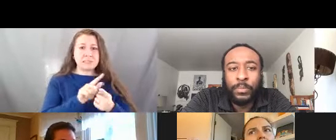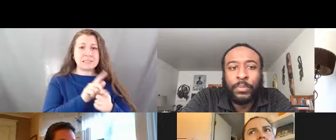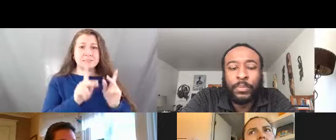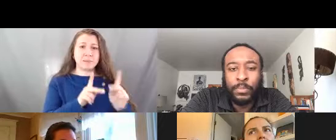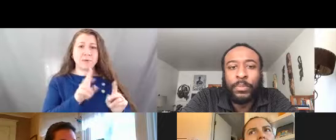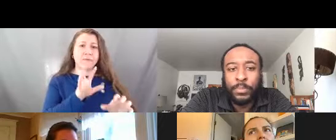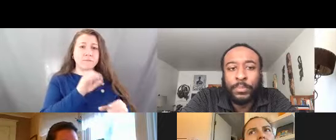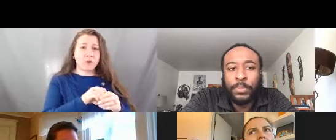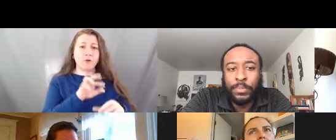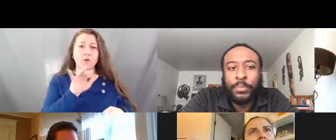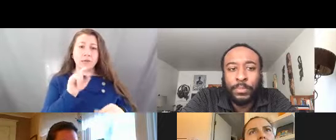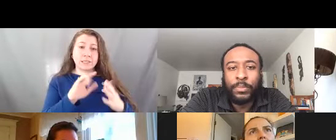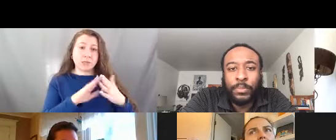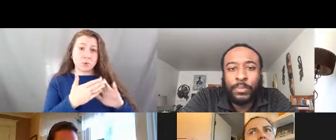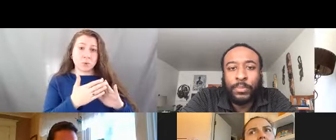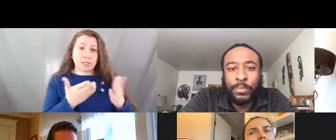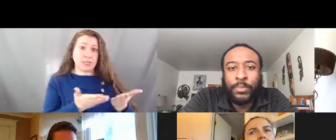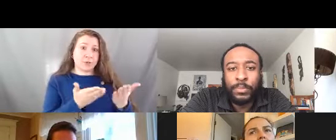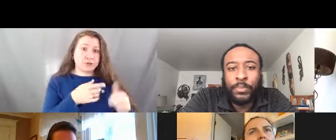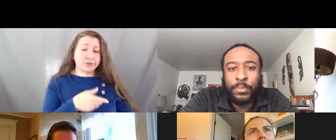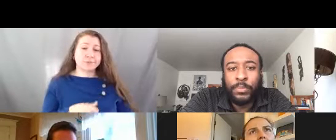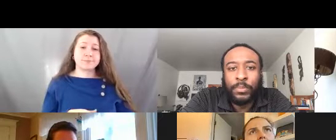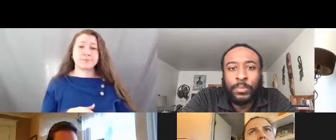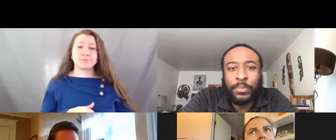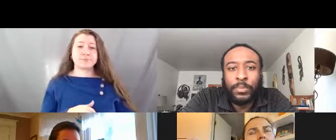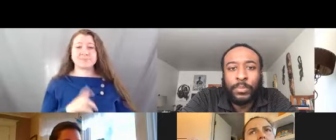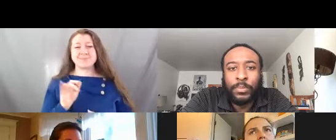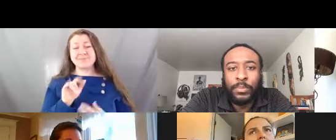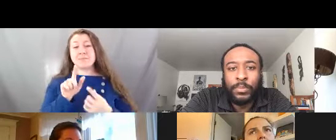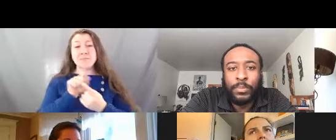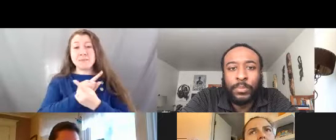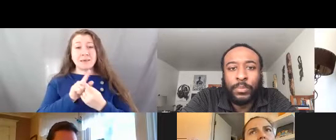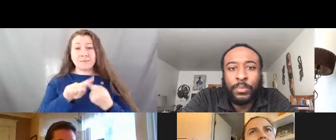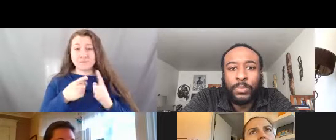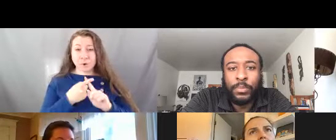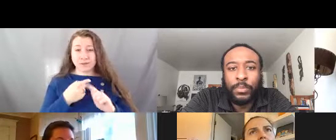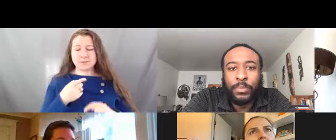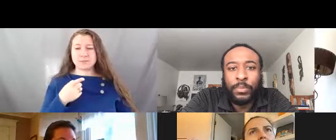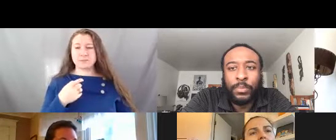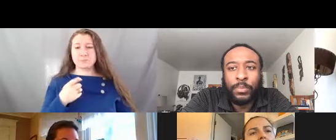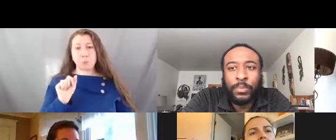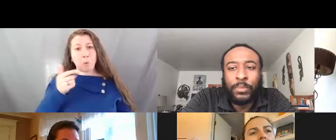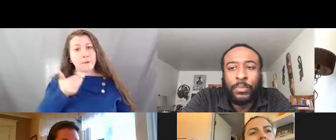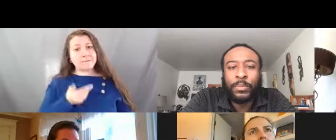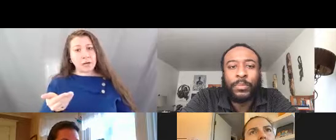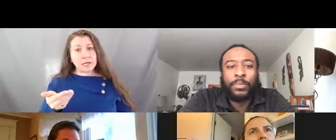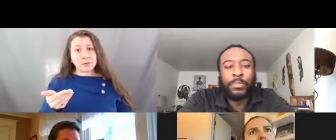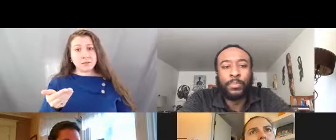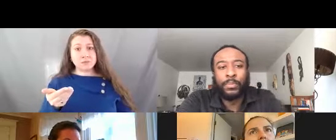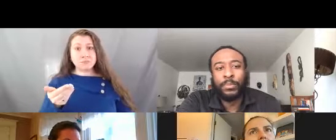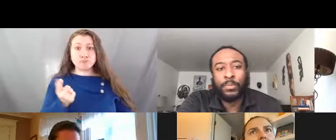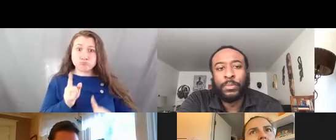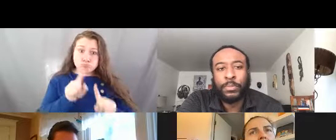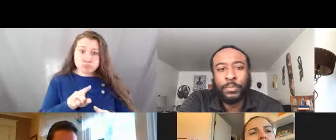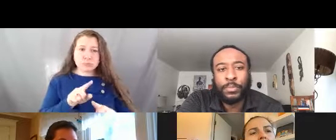with the IIT community. Because again, just like meeting friends, you could be invited to all these, a lot of these events, but